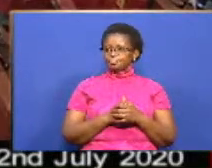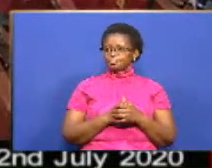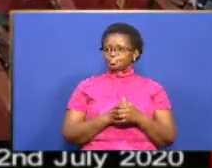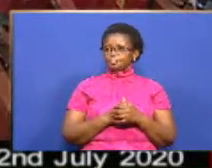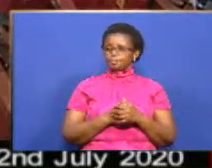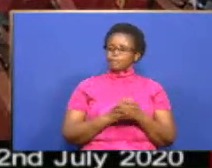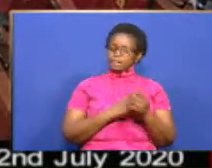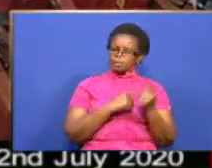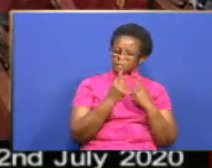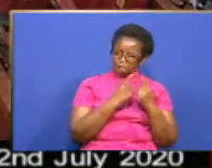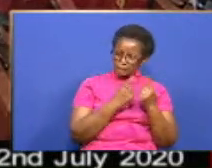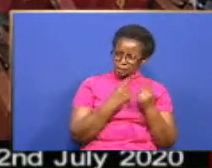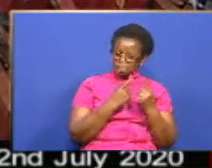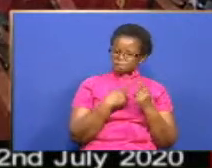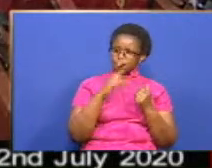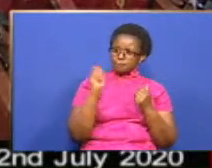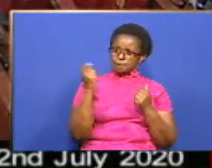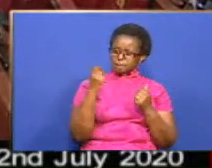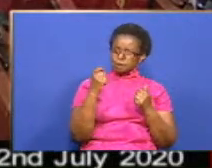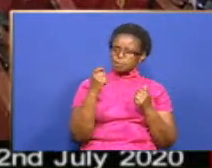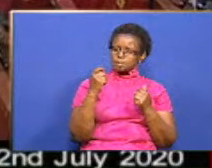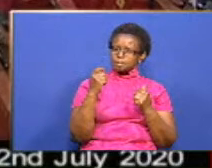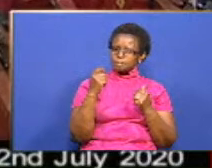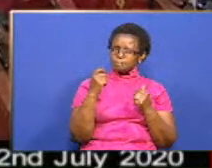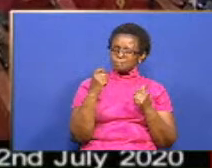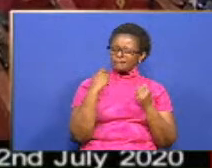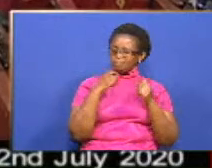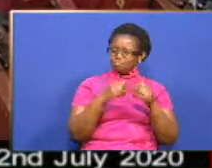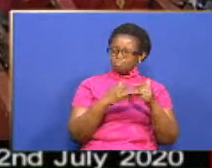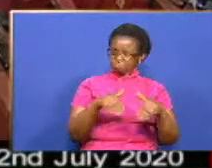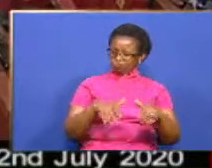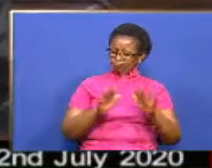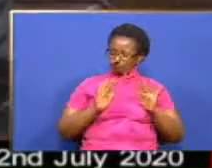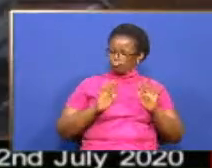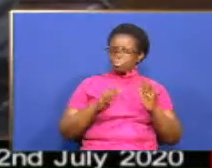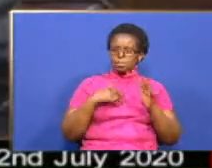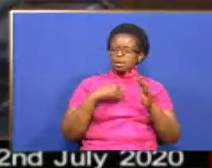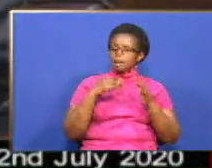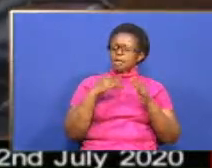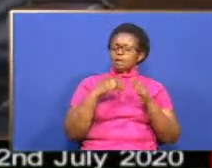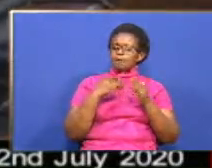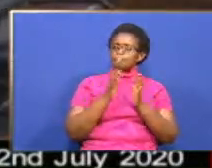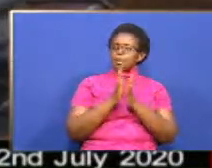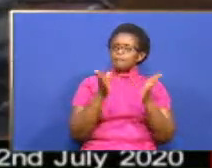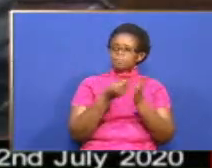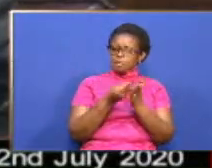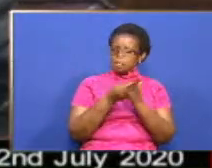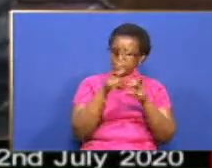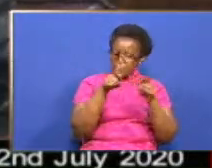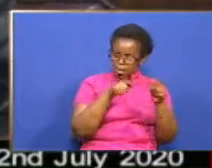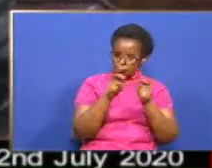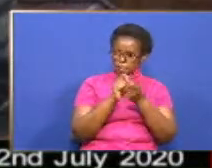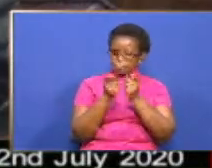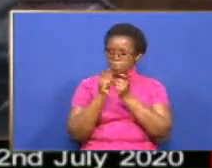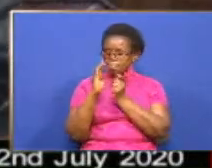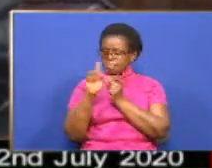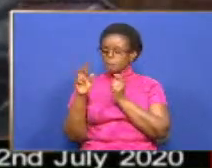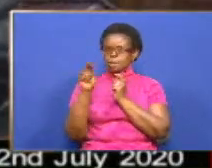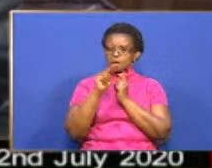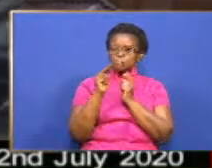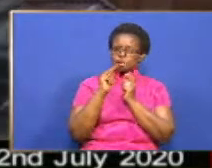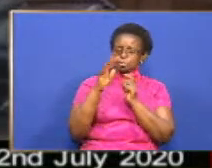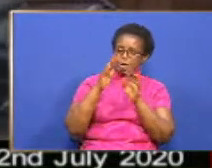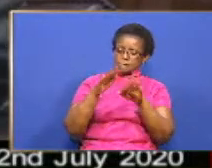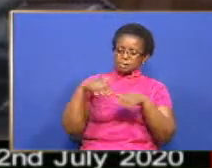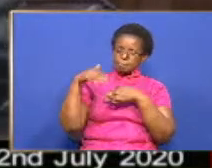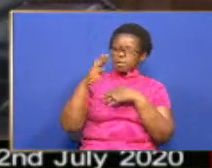the President's reservation to the Public Finance Management Amendment Bill, National Assembly Bill number